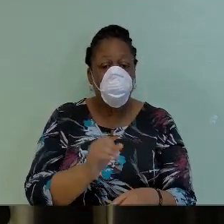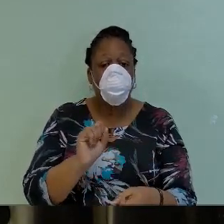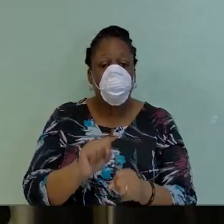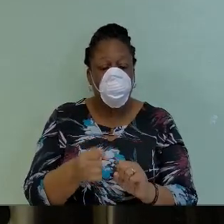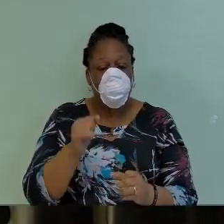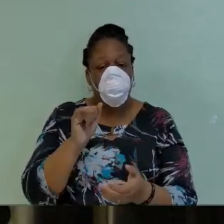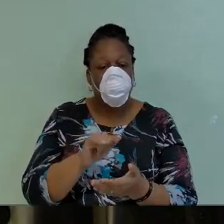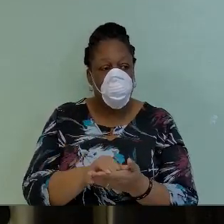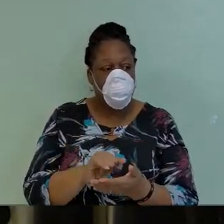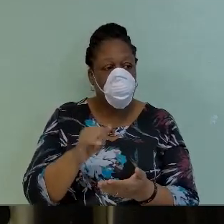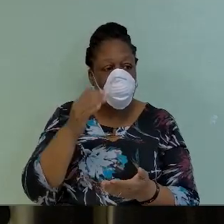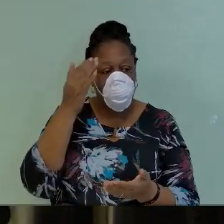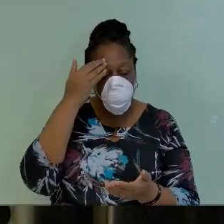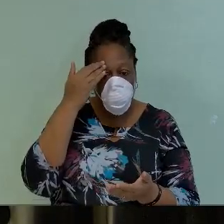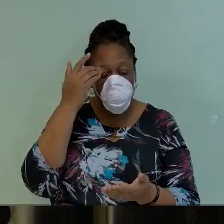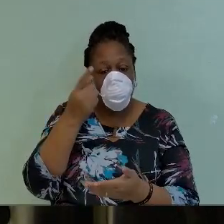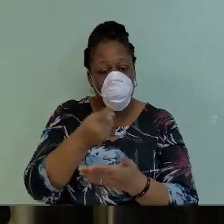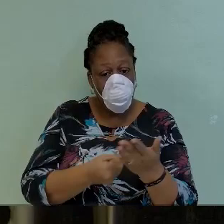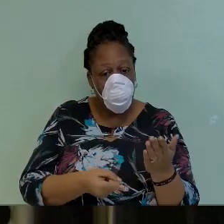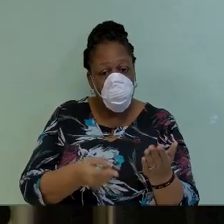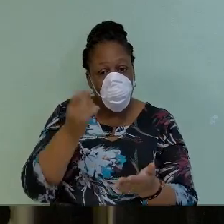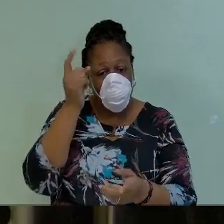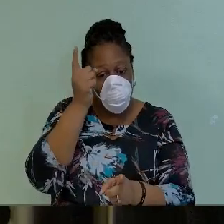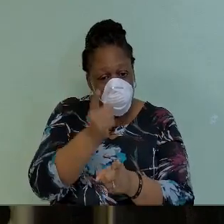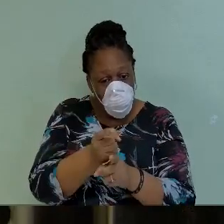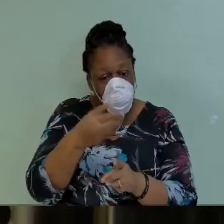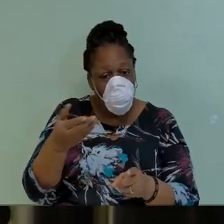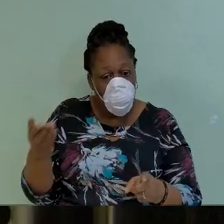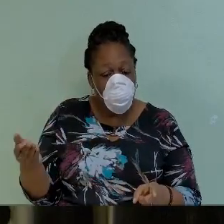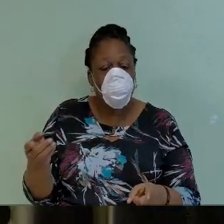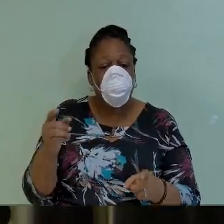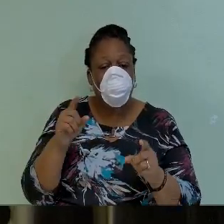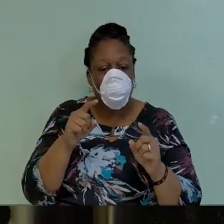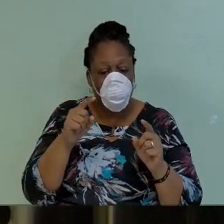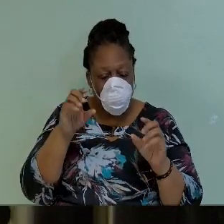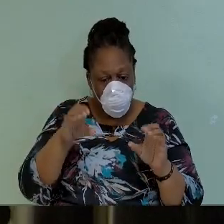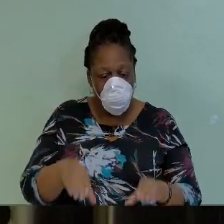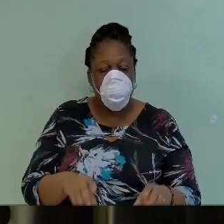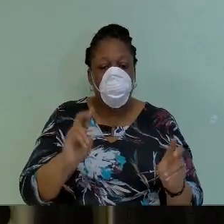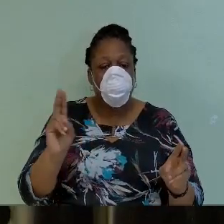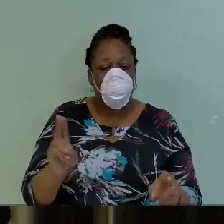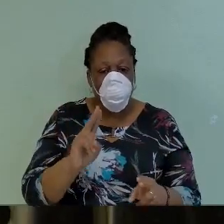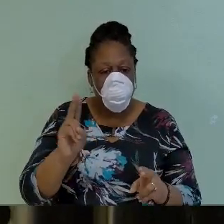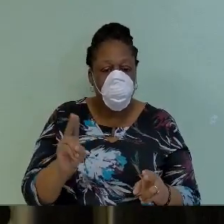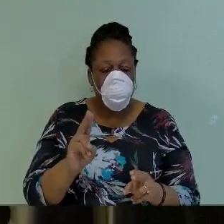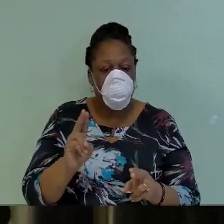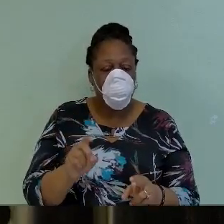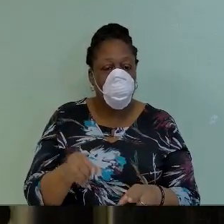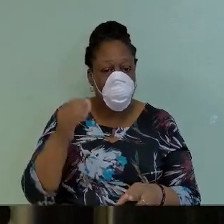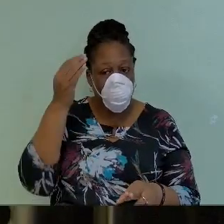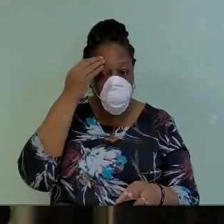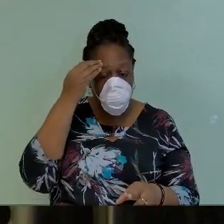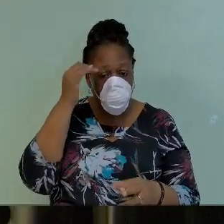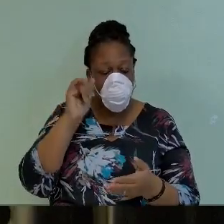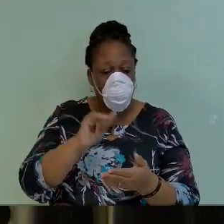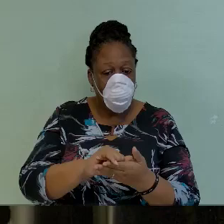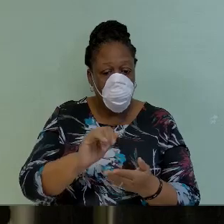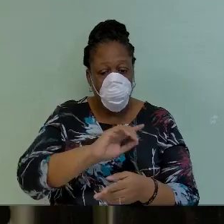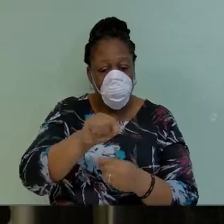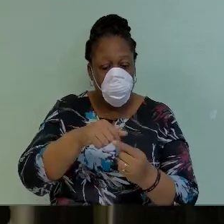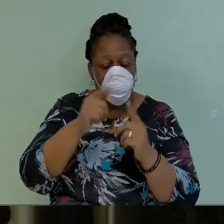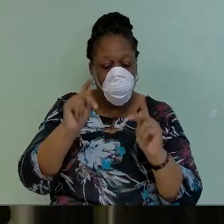them. That way you ensure that the quality of the product in which you're using